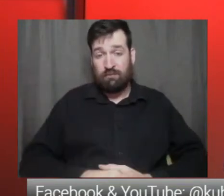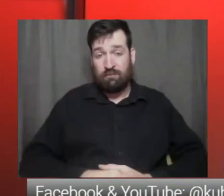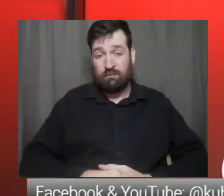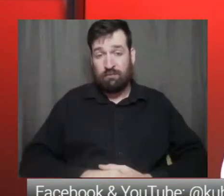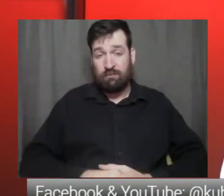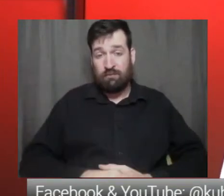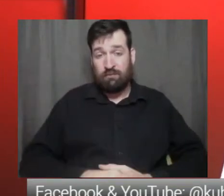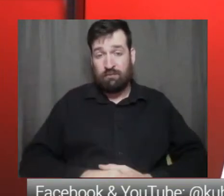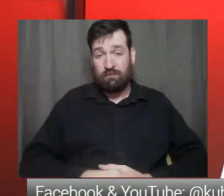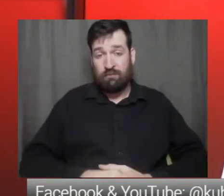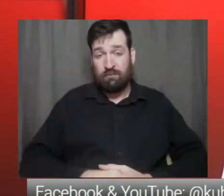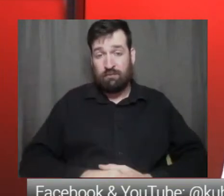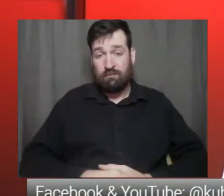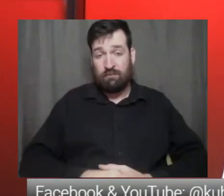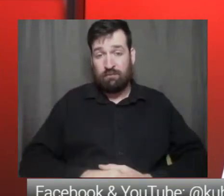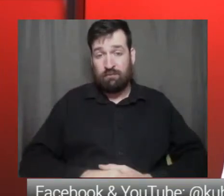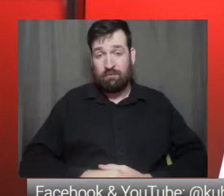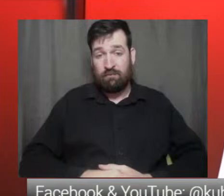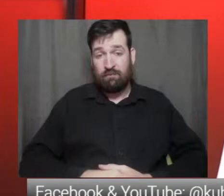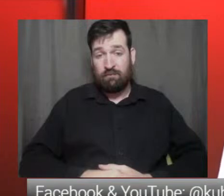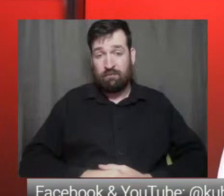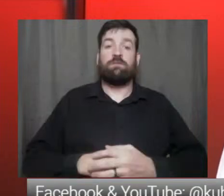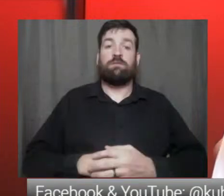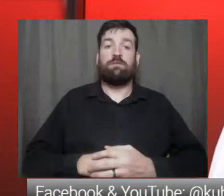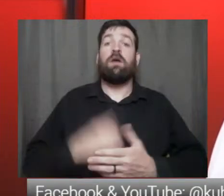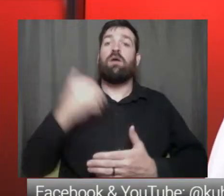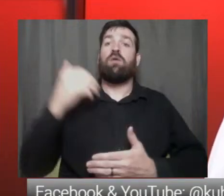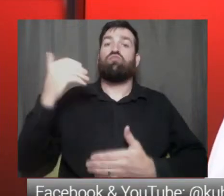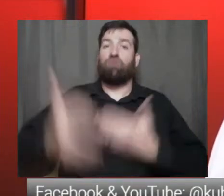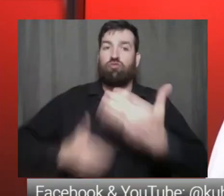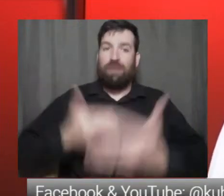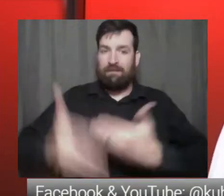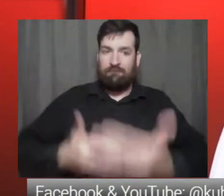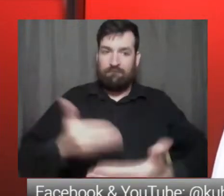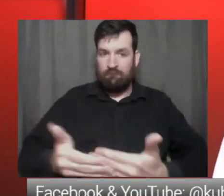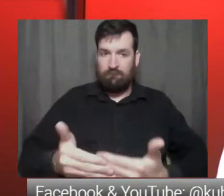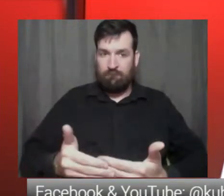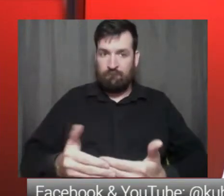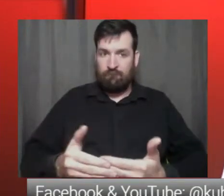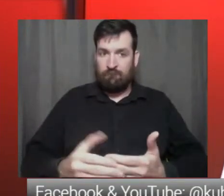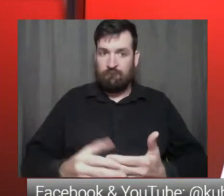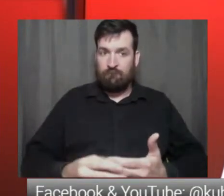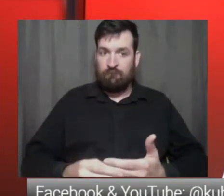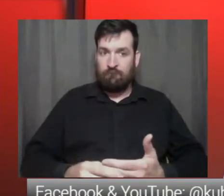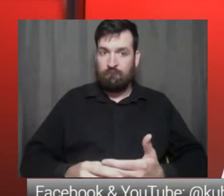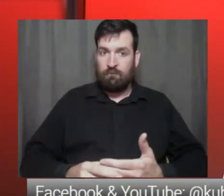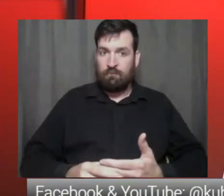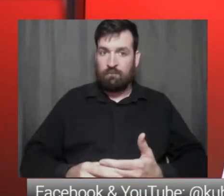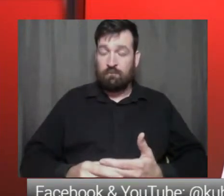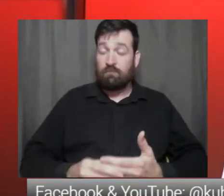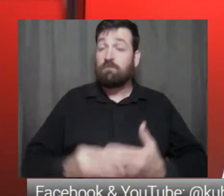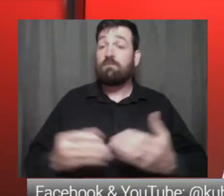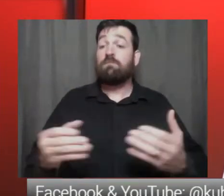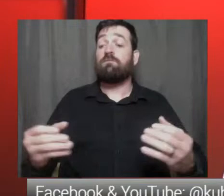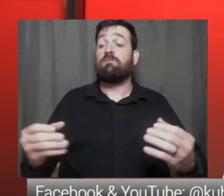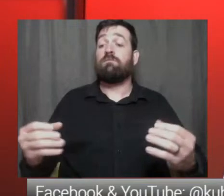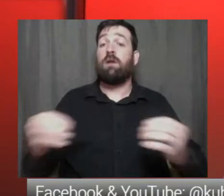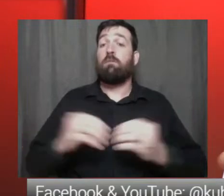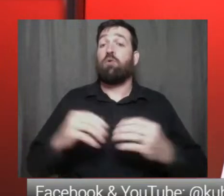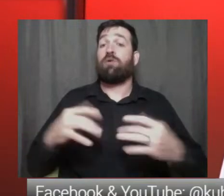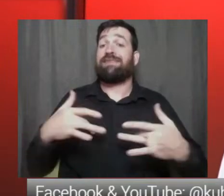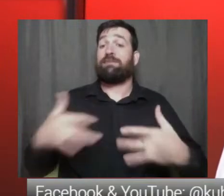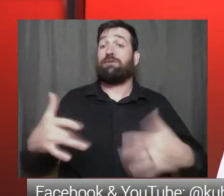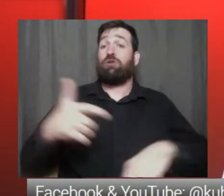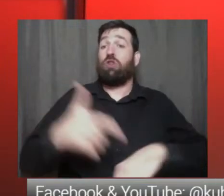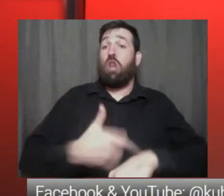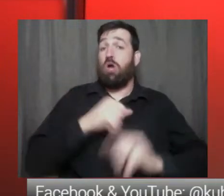having episodes of atrial fibrillation, the more they have, the longer it typically lasts and the harder it is to treat with lower success rates in the future. So catching